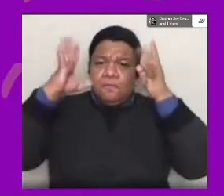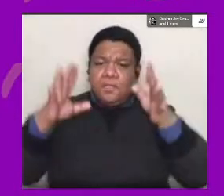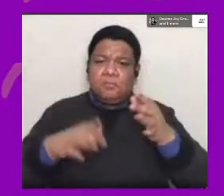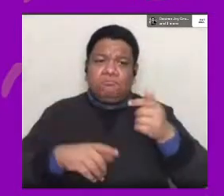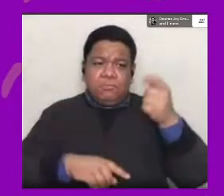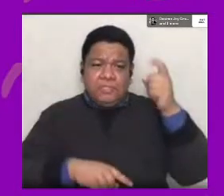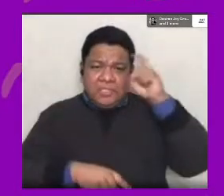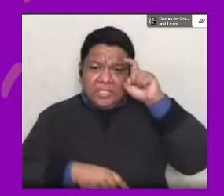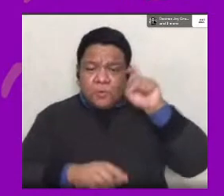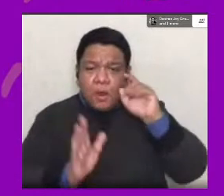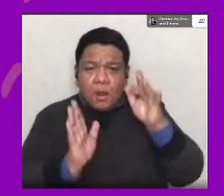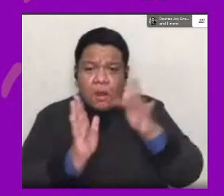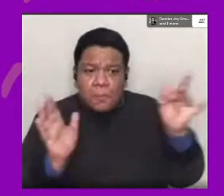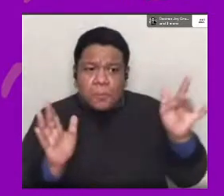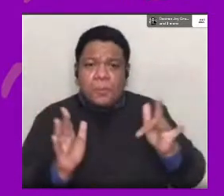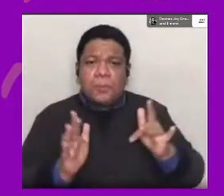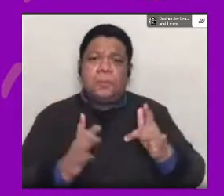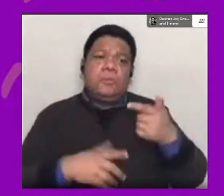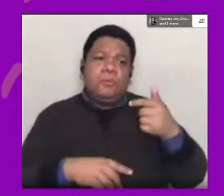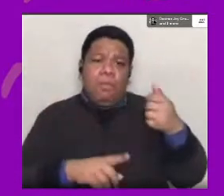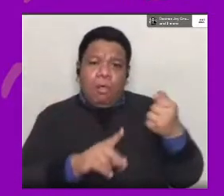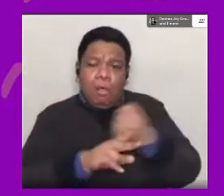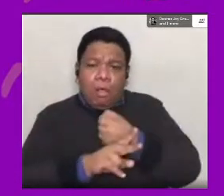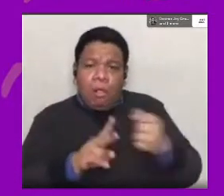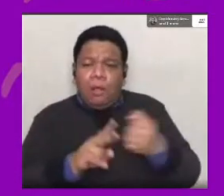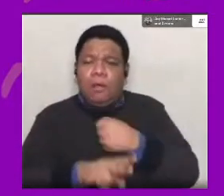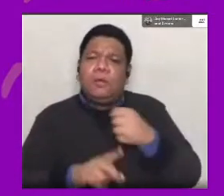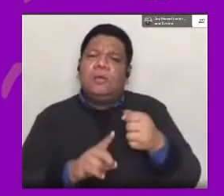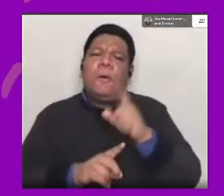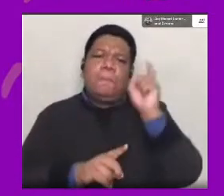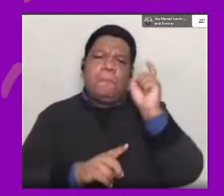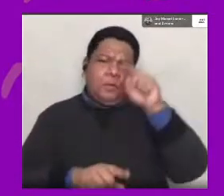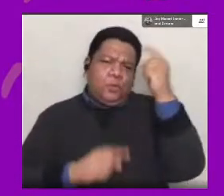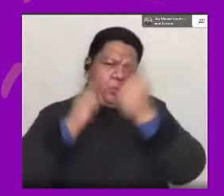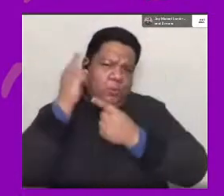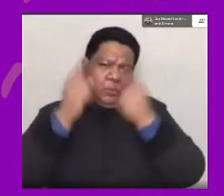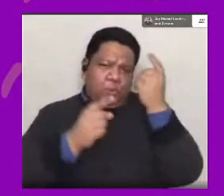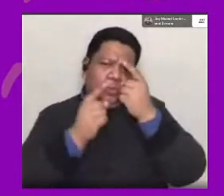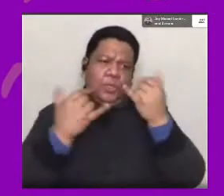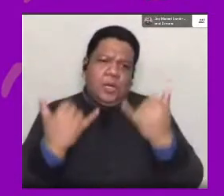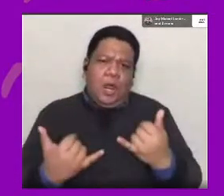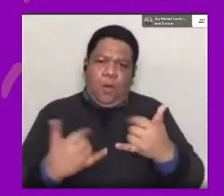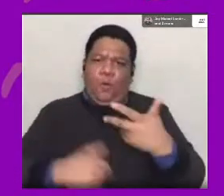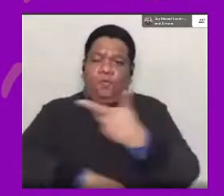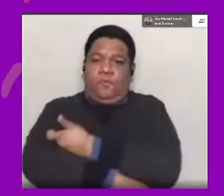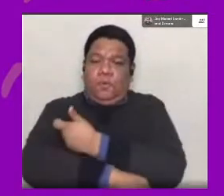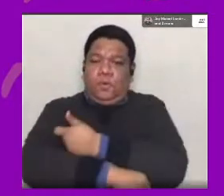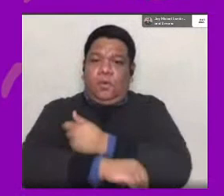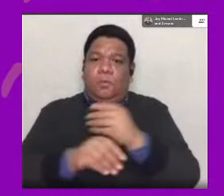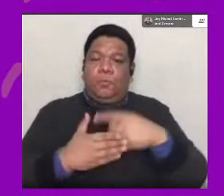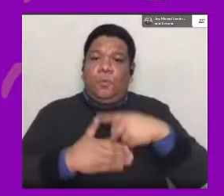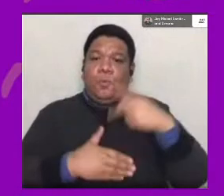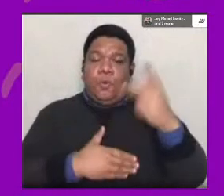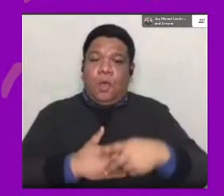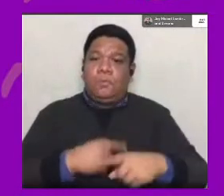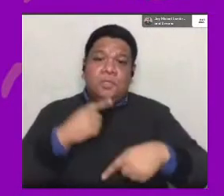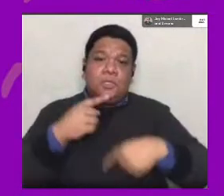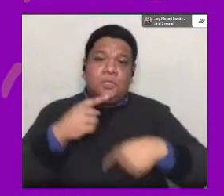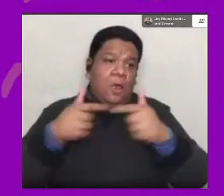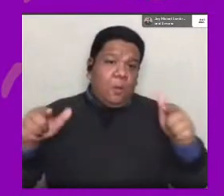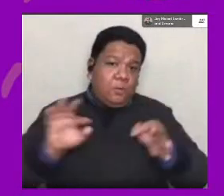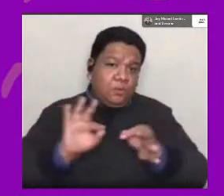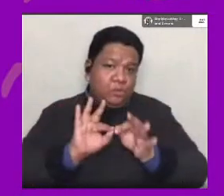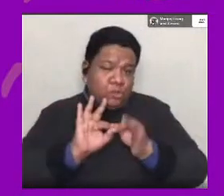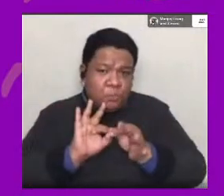sexual exploitation must be considered in vaccine programming. Sign language interpreters and